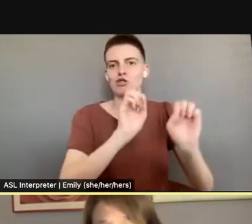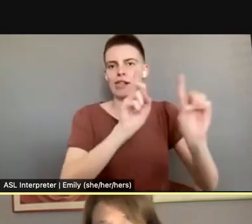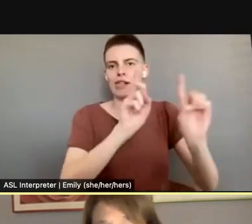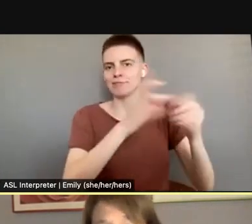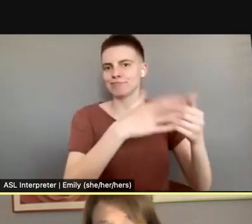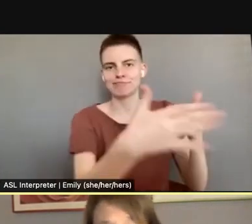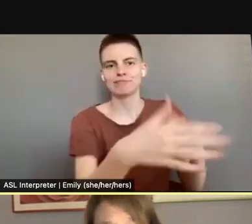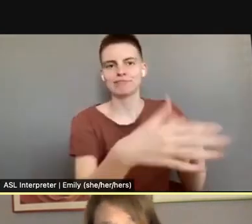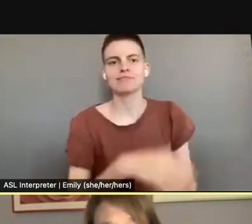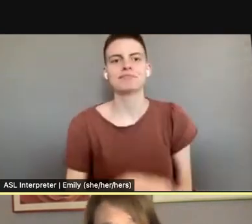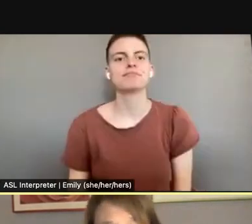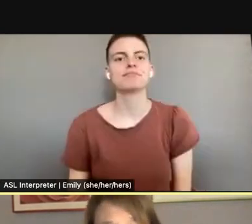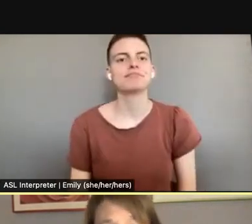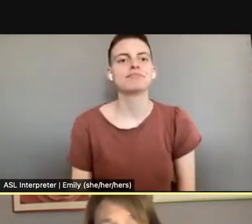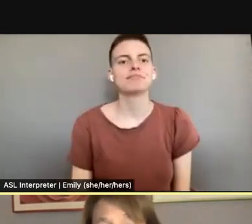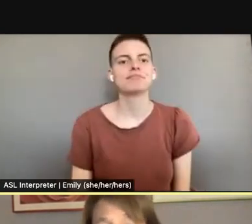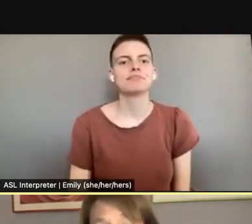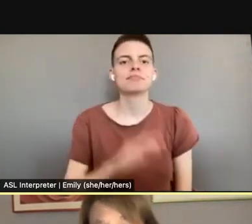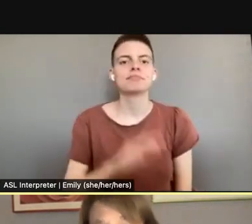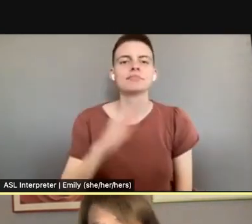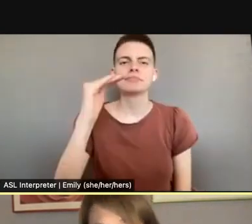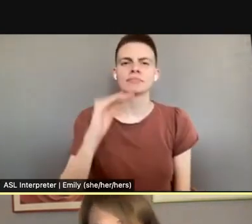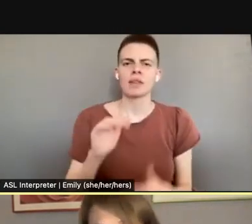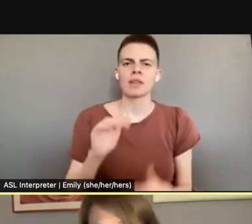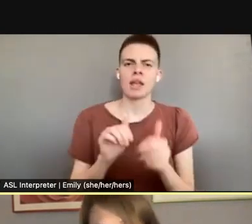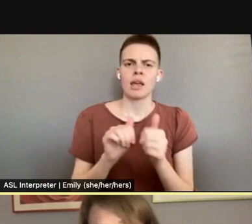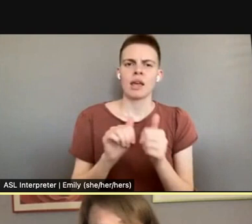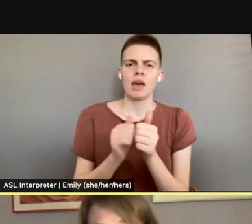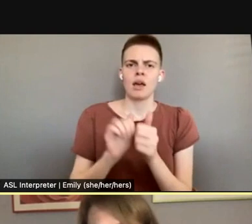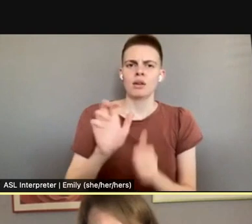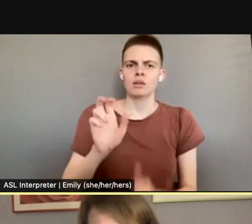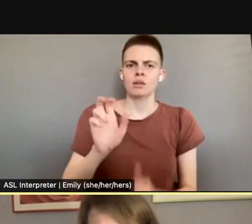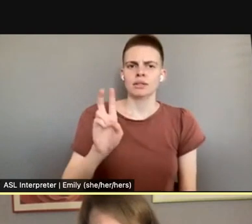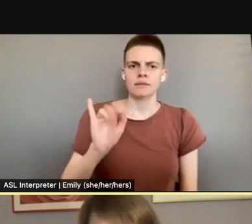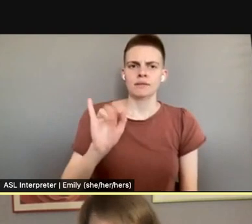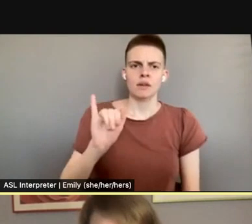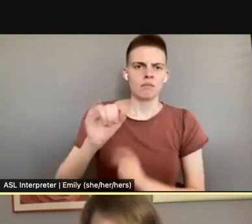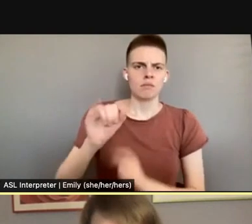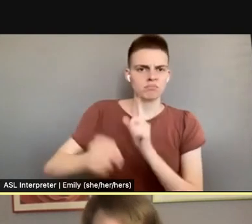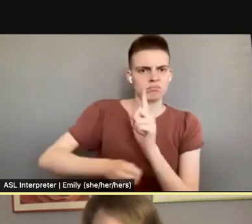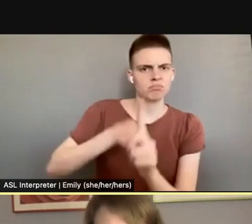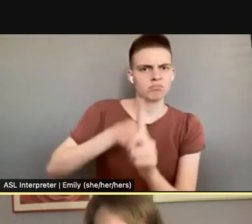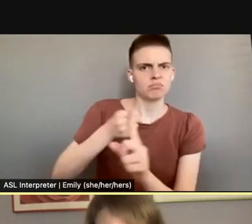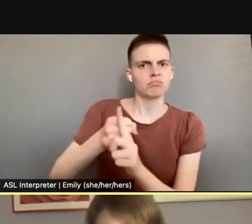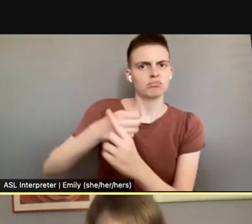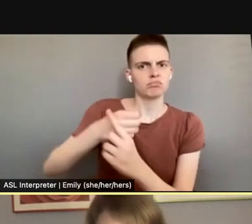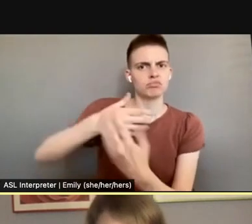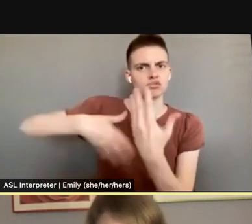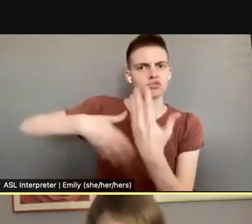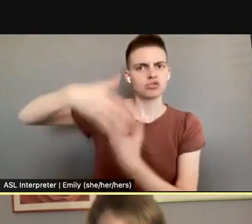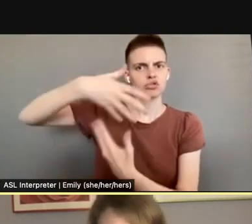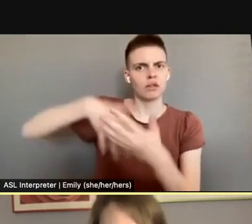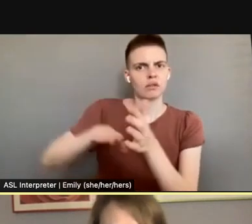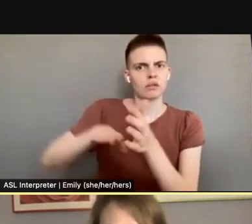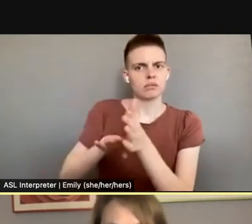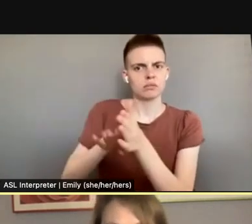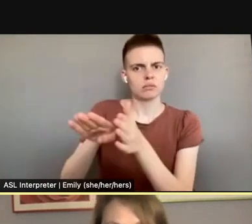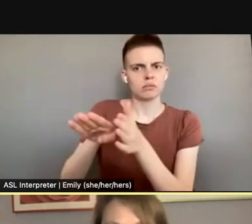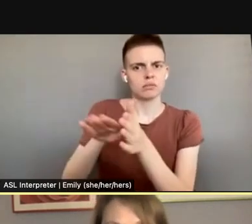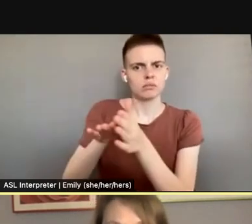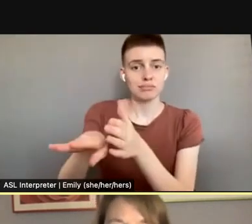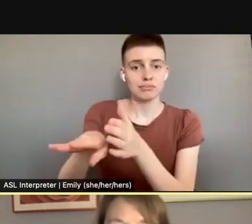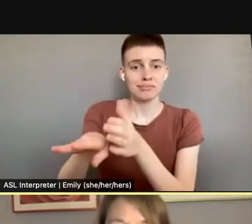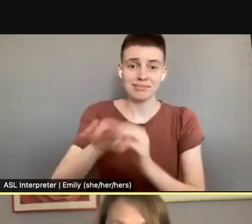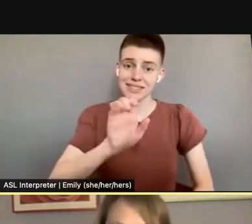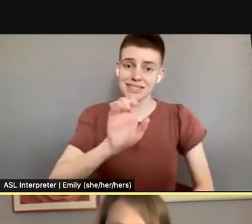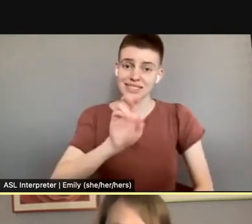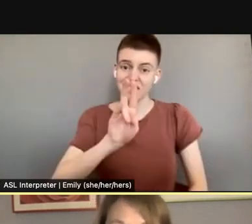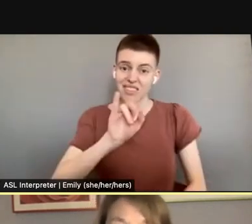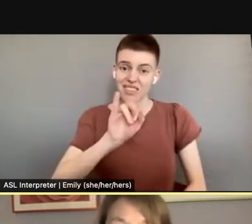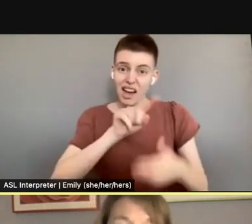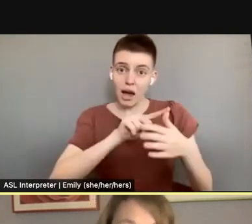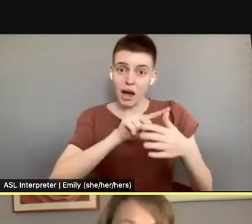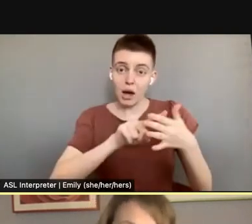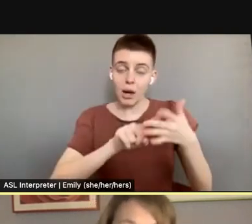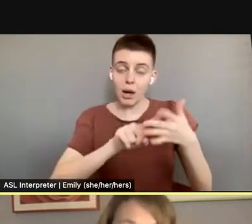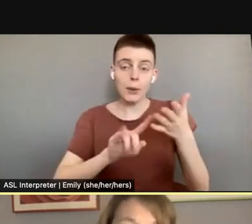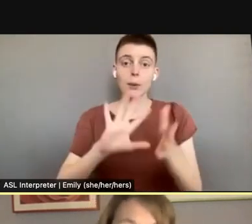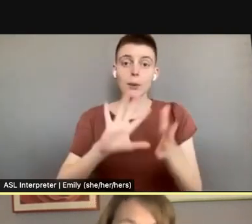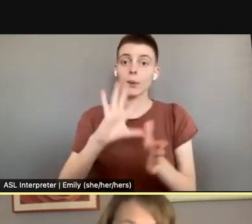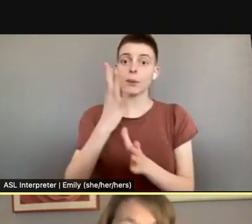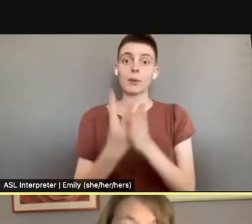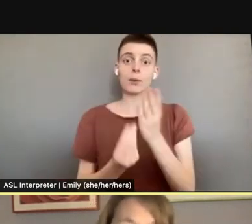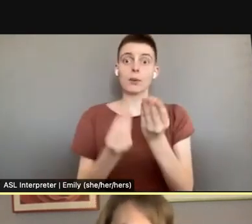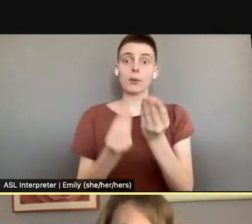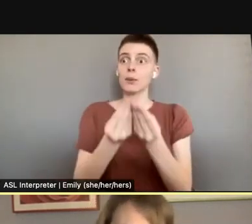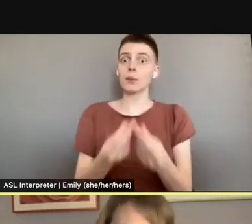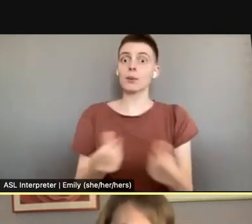social development in all settings? Well, these characteristics don't go away when you're in a social setting, that it affects mostly